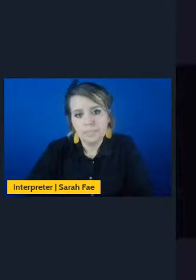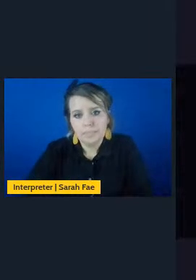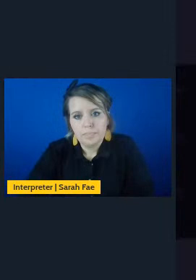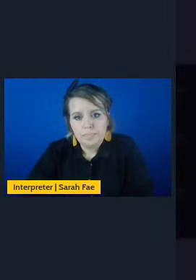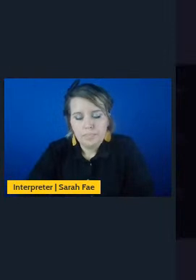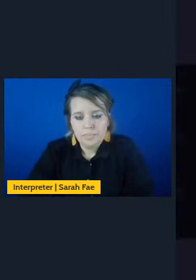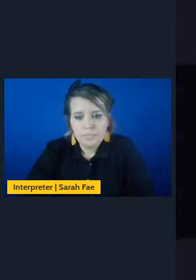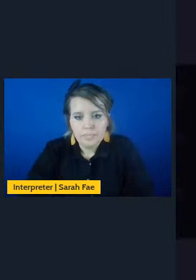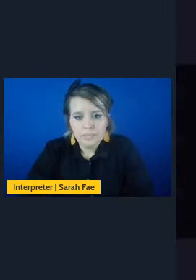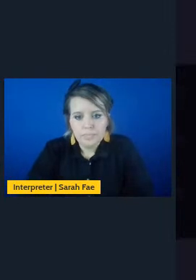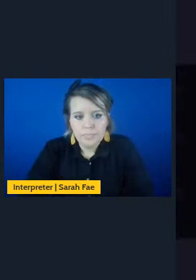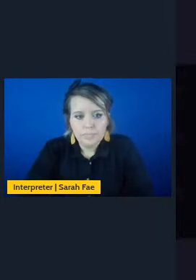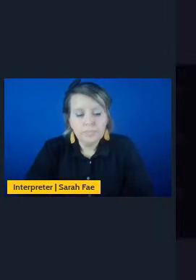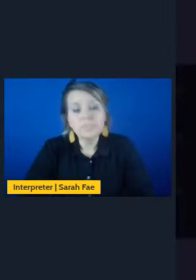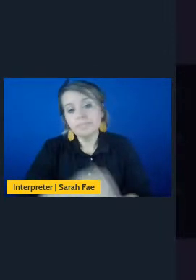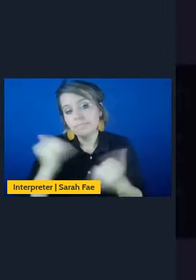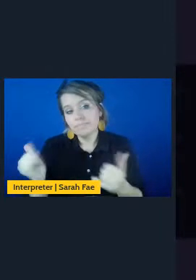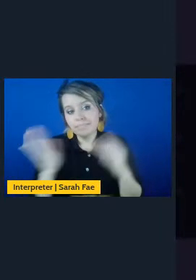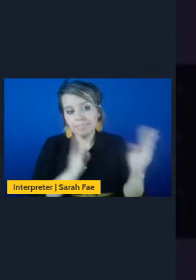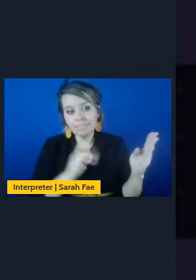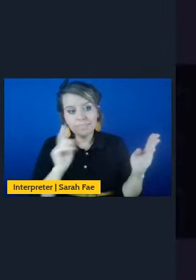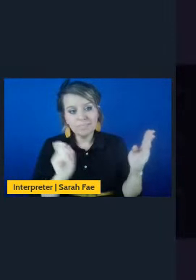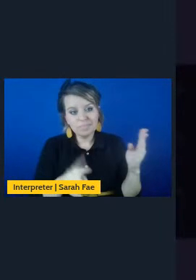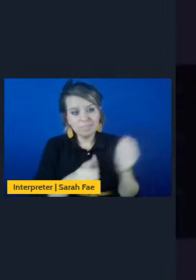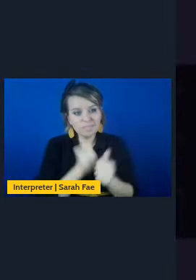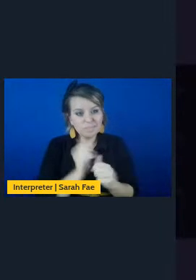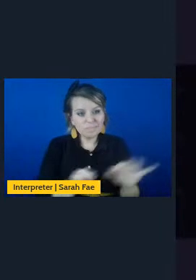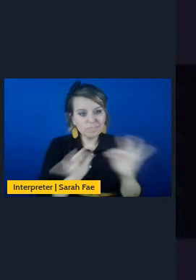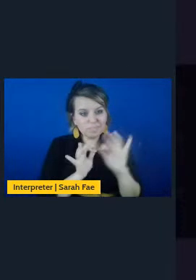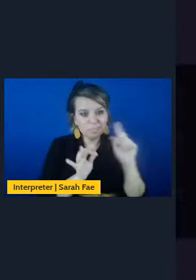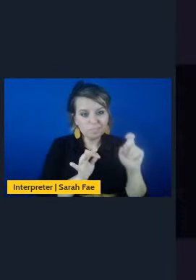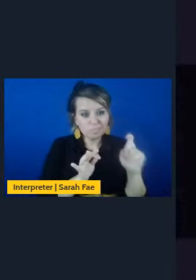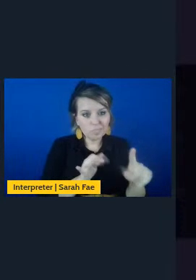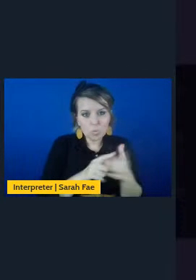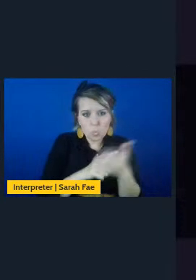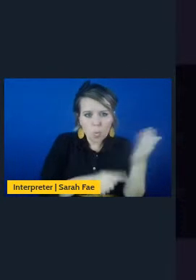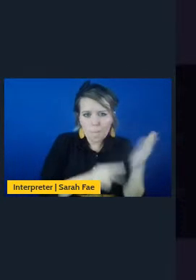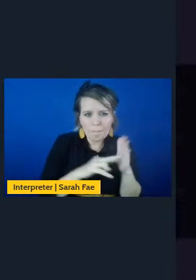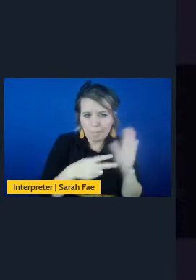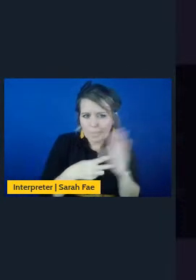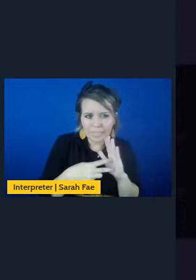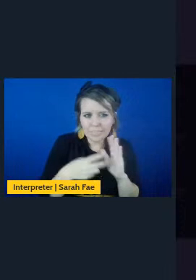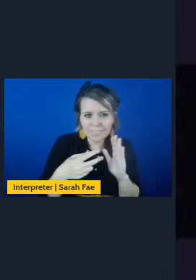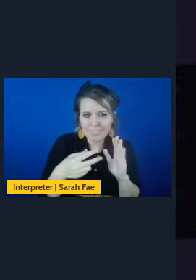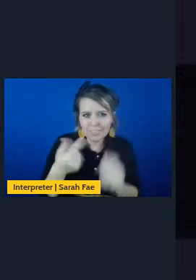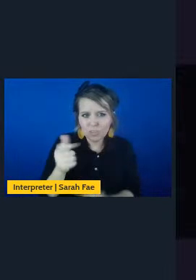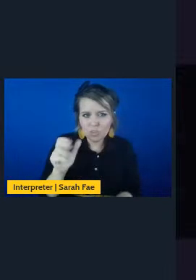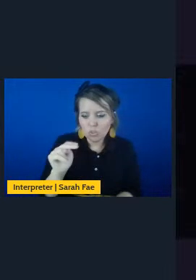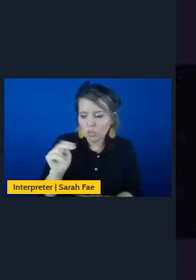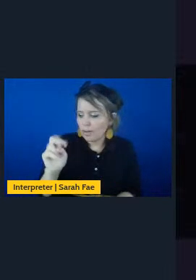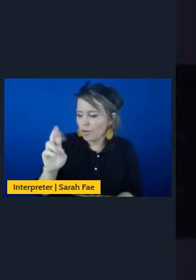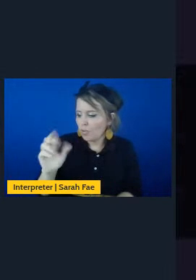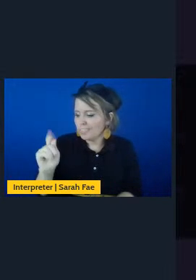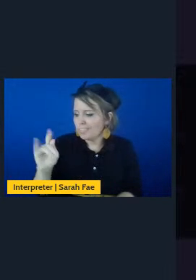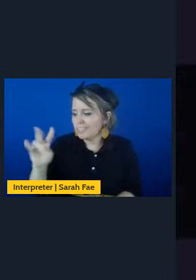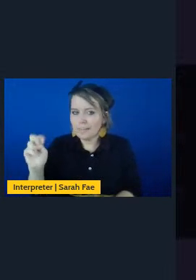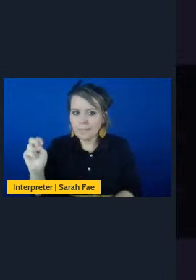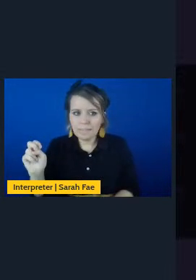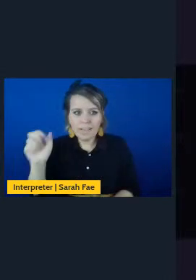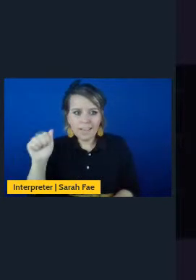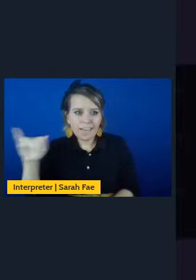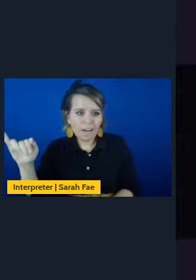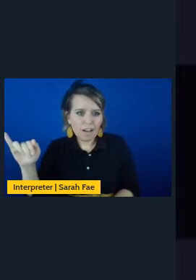Now, let us ask the most important question, right? What is actually generative AI? So generative AI is a type of